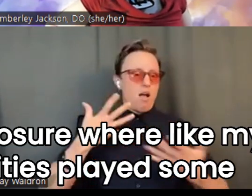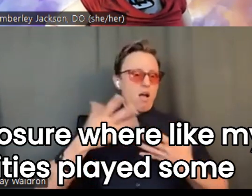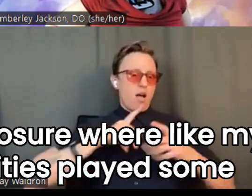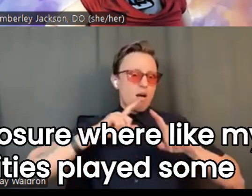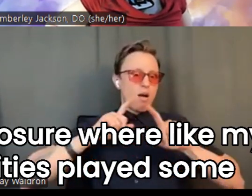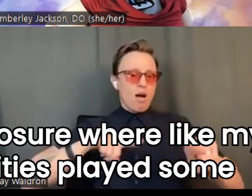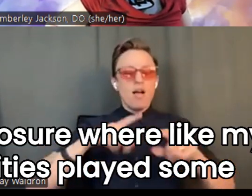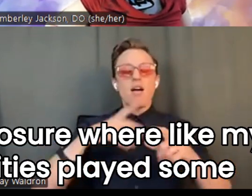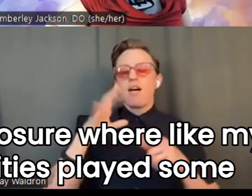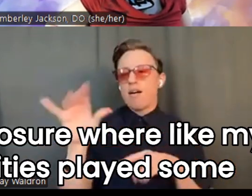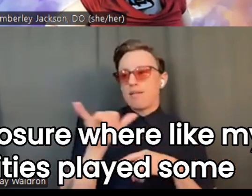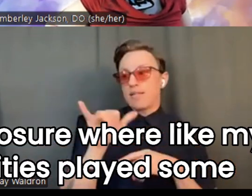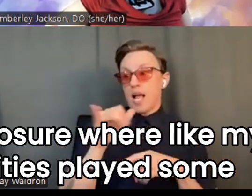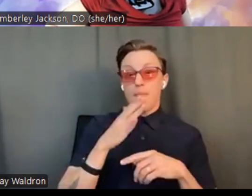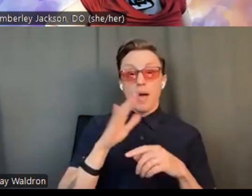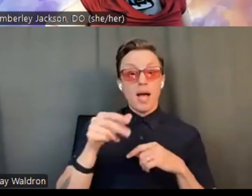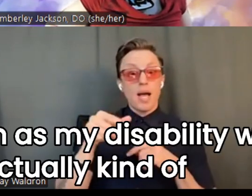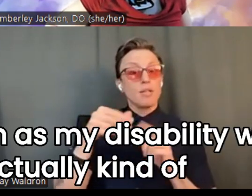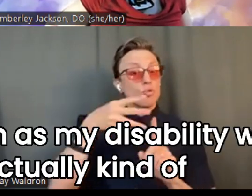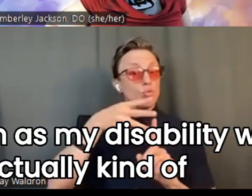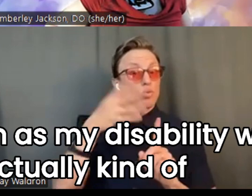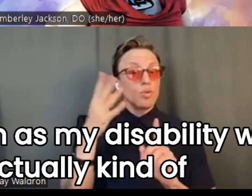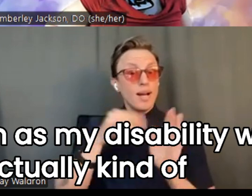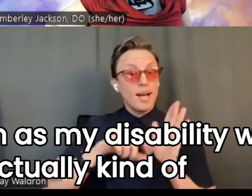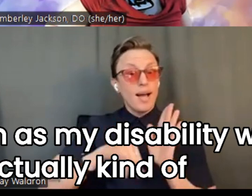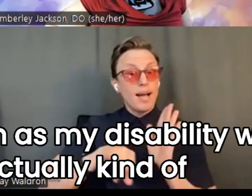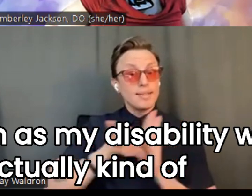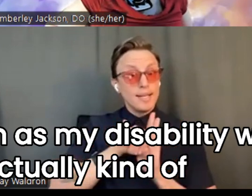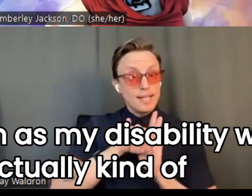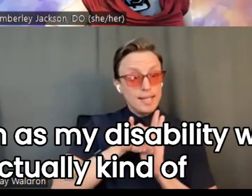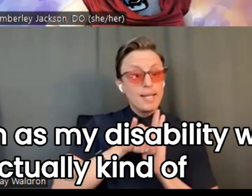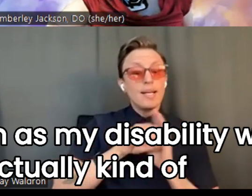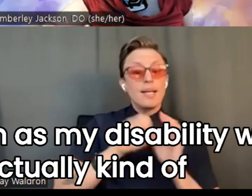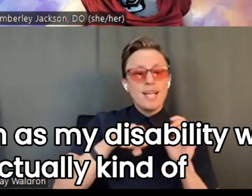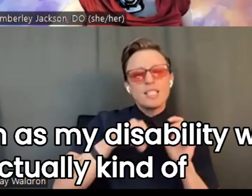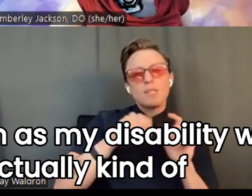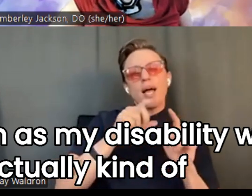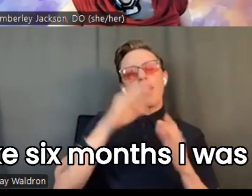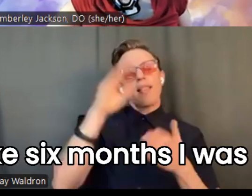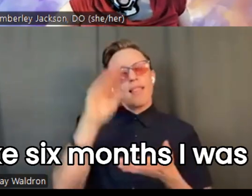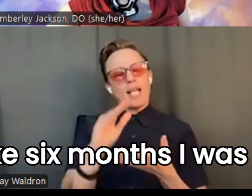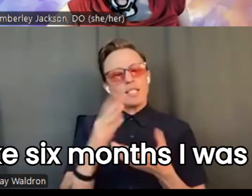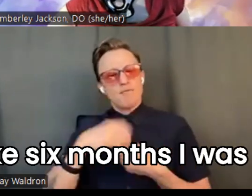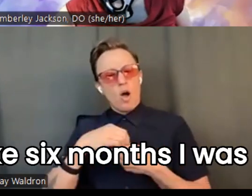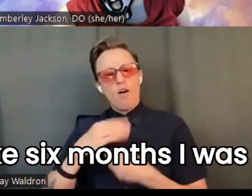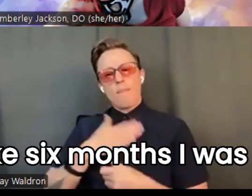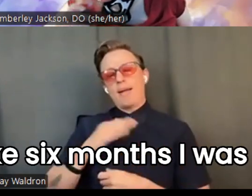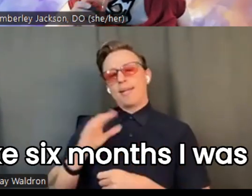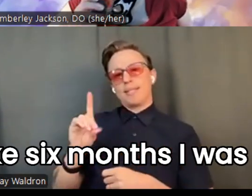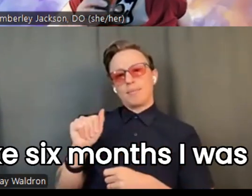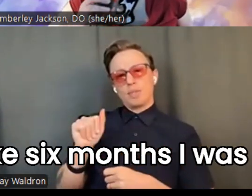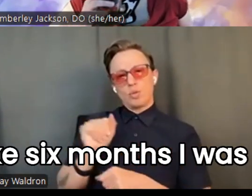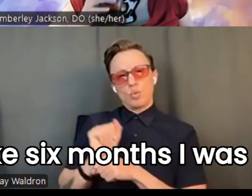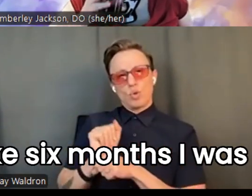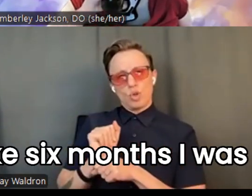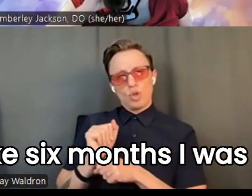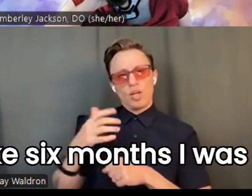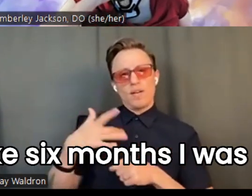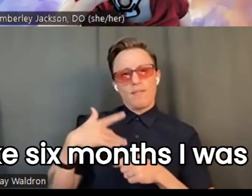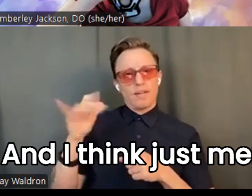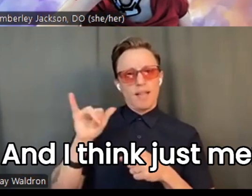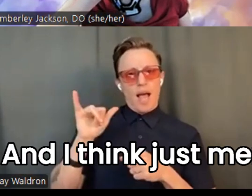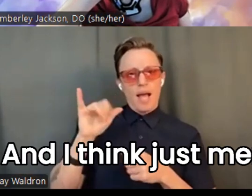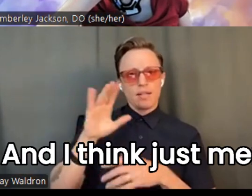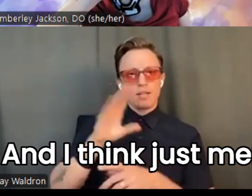exposure where like my queer identities played some, but not as much in my disability work. And I actually kind of shut down for like 6 months.